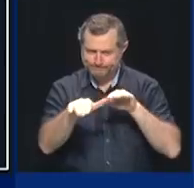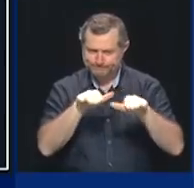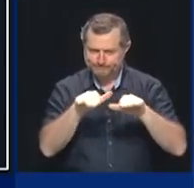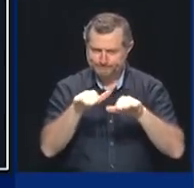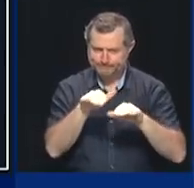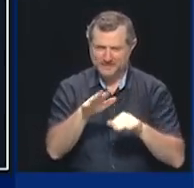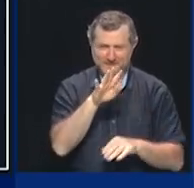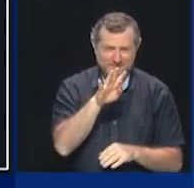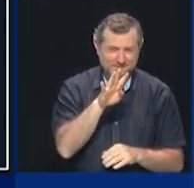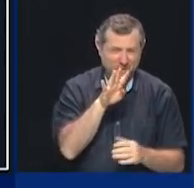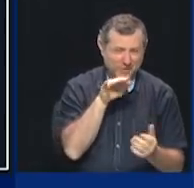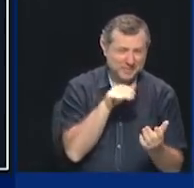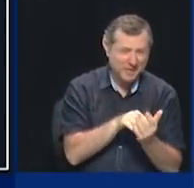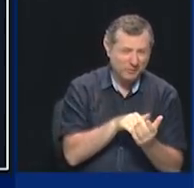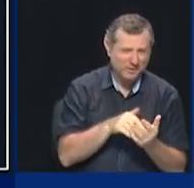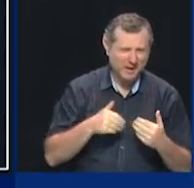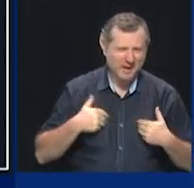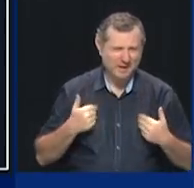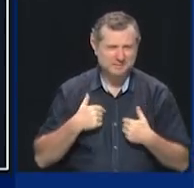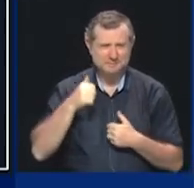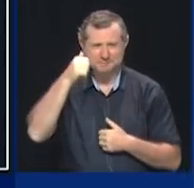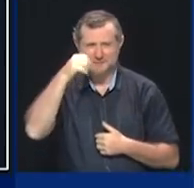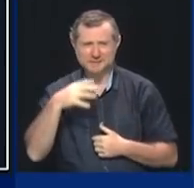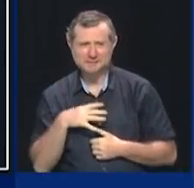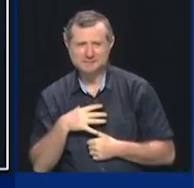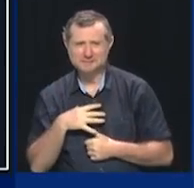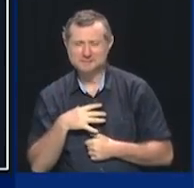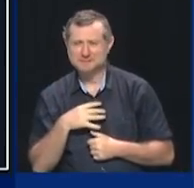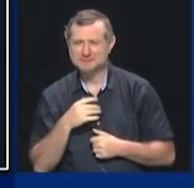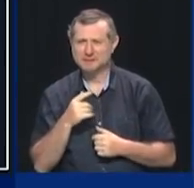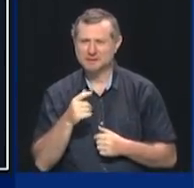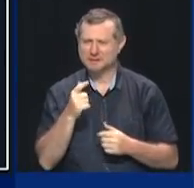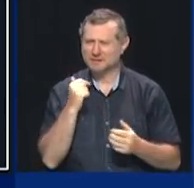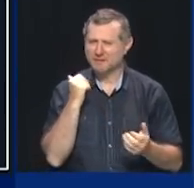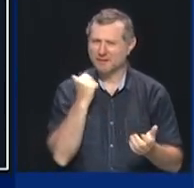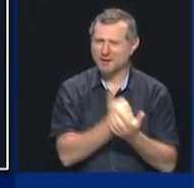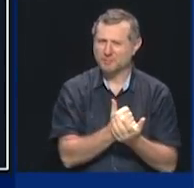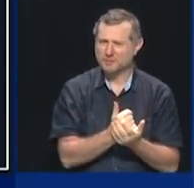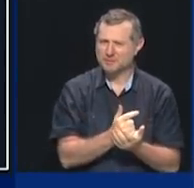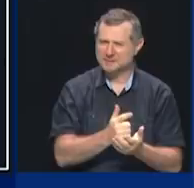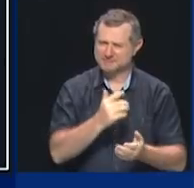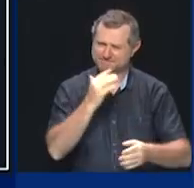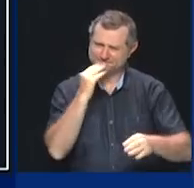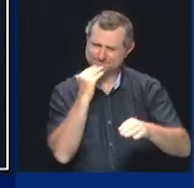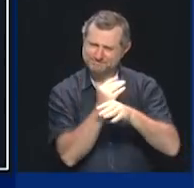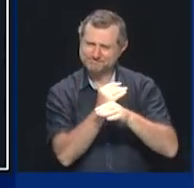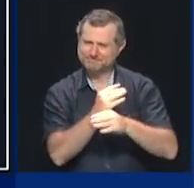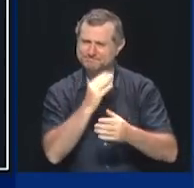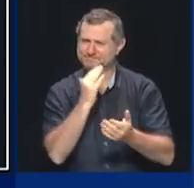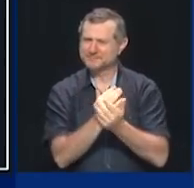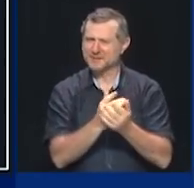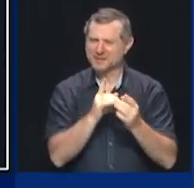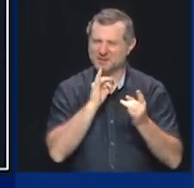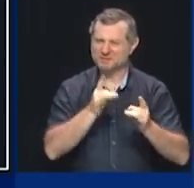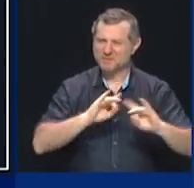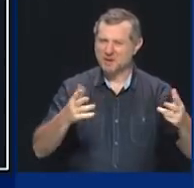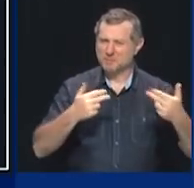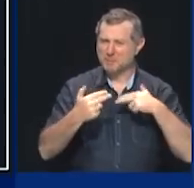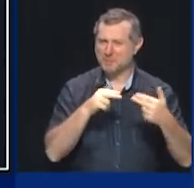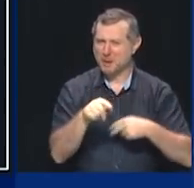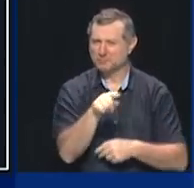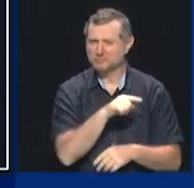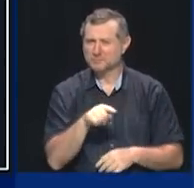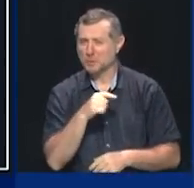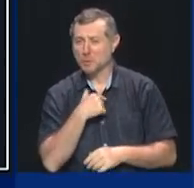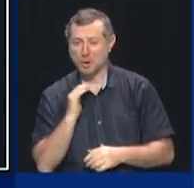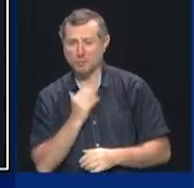19 million and help them and stop the violence. And that's exactly what we have to do. You know where